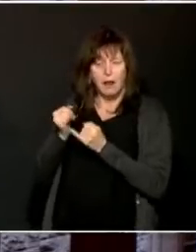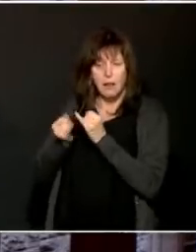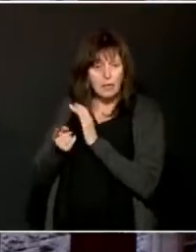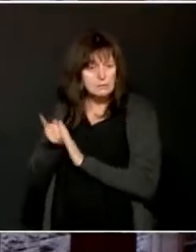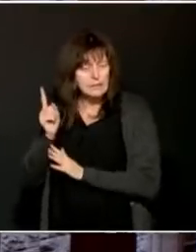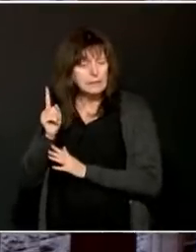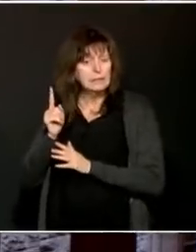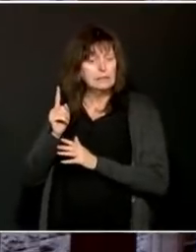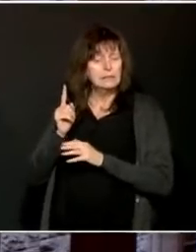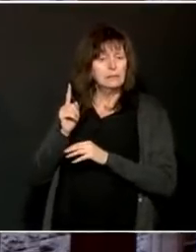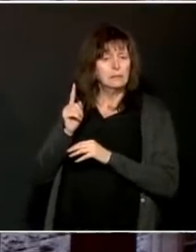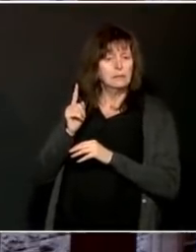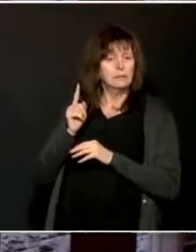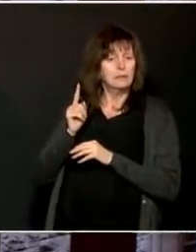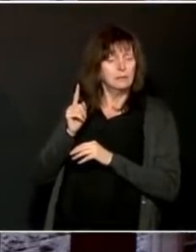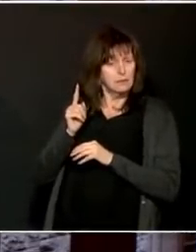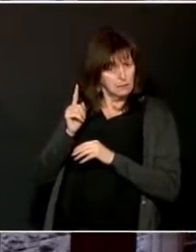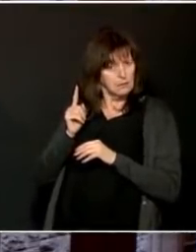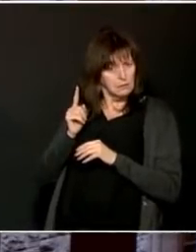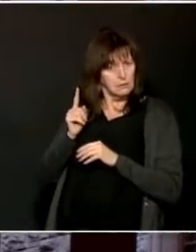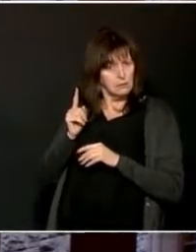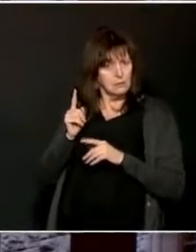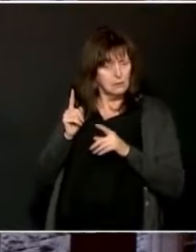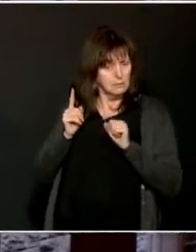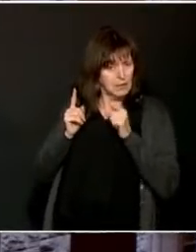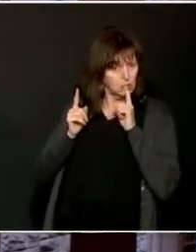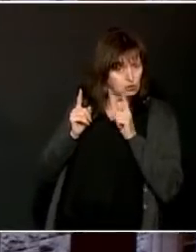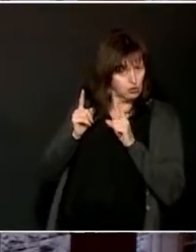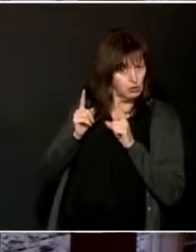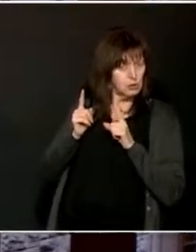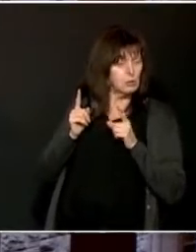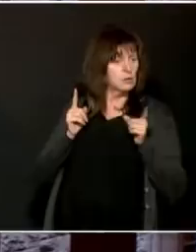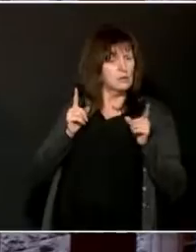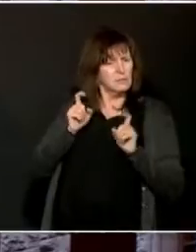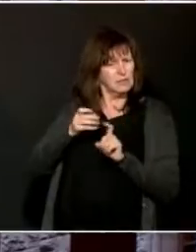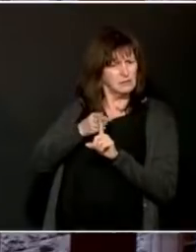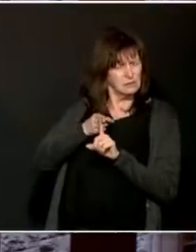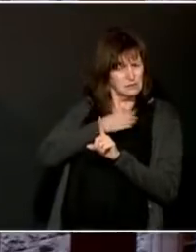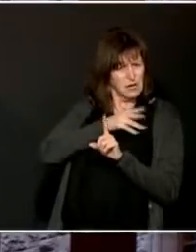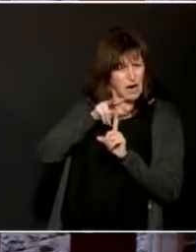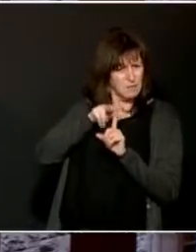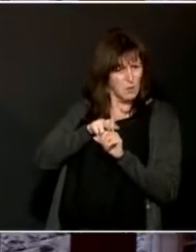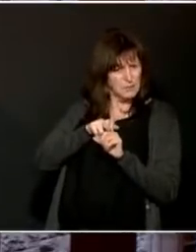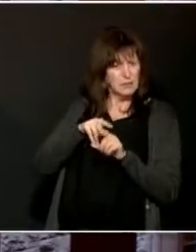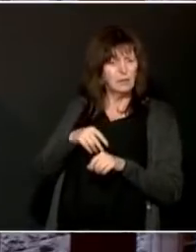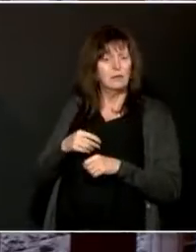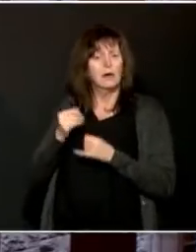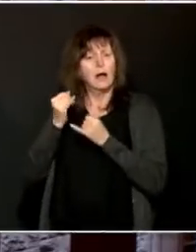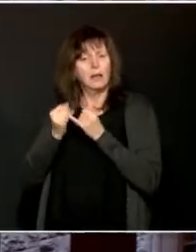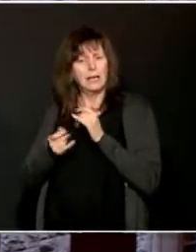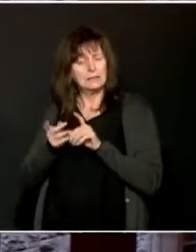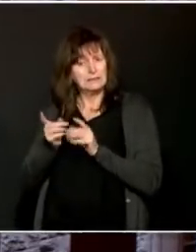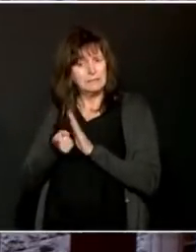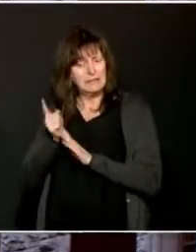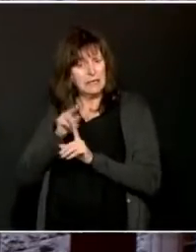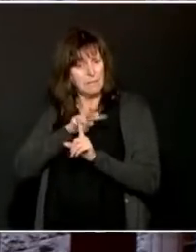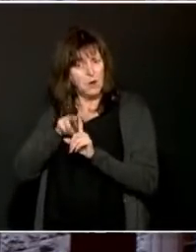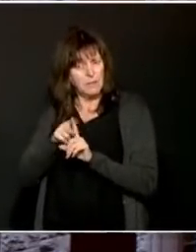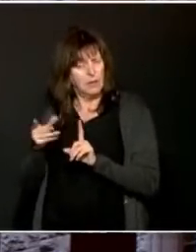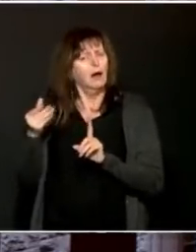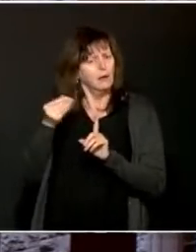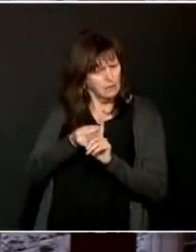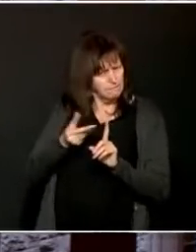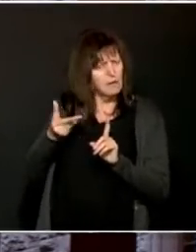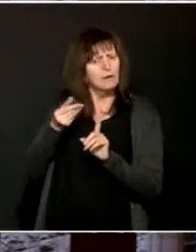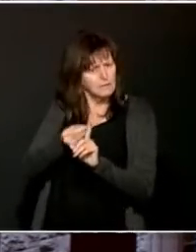can match those in their mass vaccination clinics. So there's some ebbs and flows in that line there. So our direction clearly from the